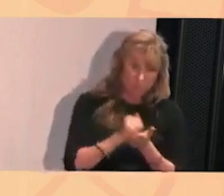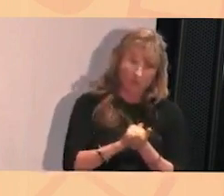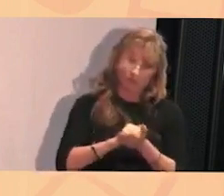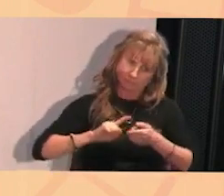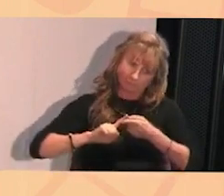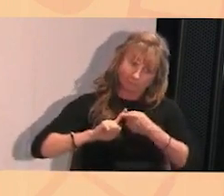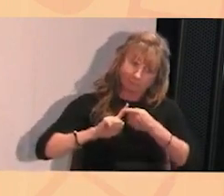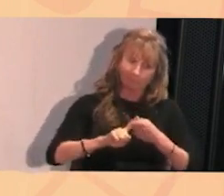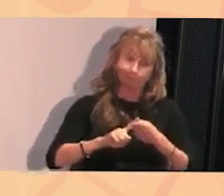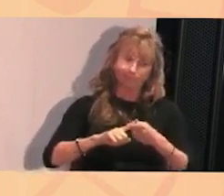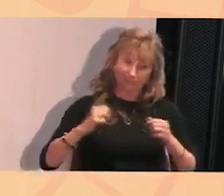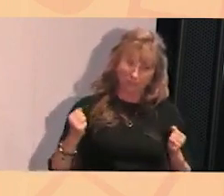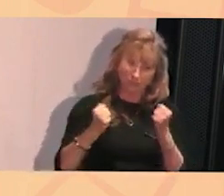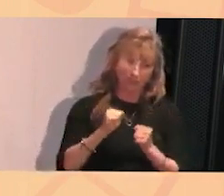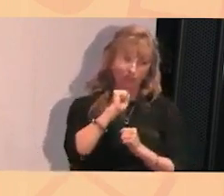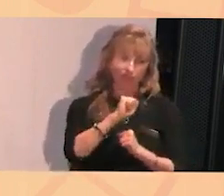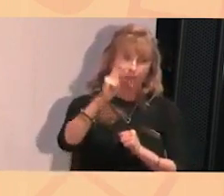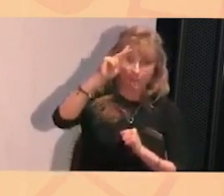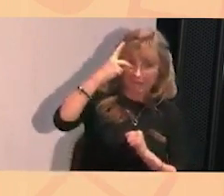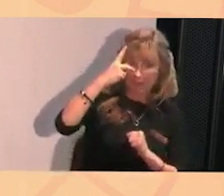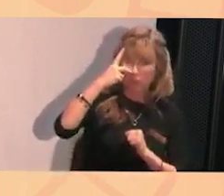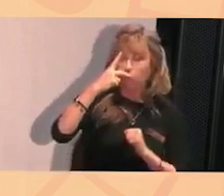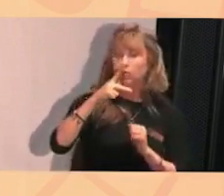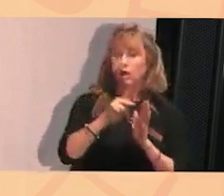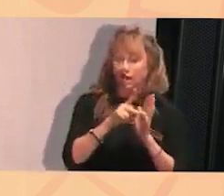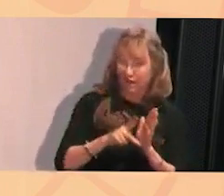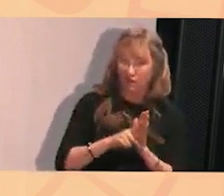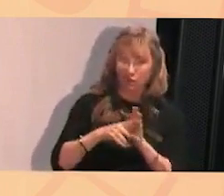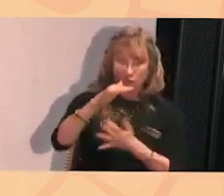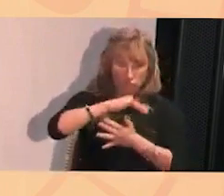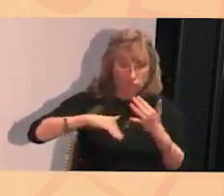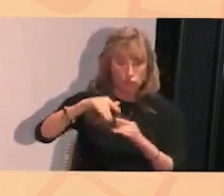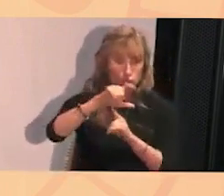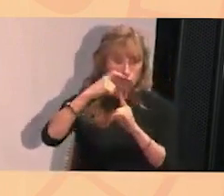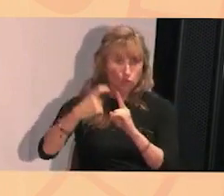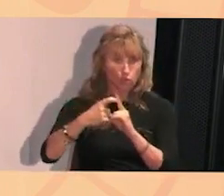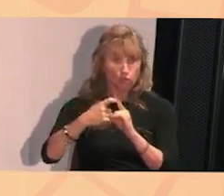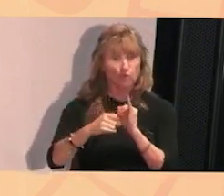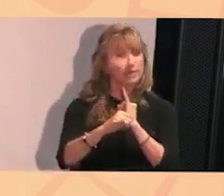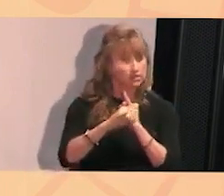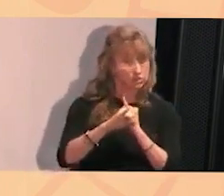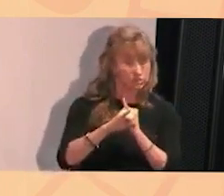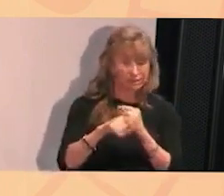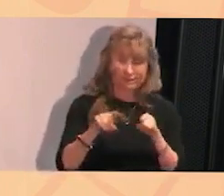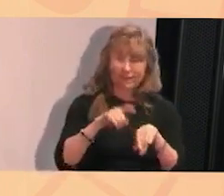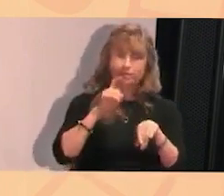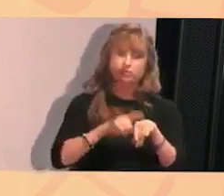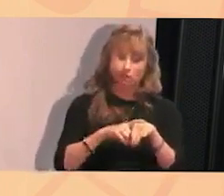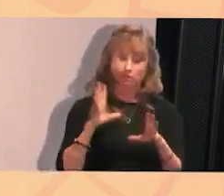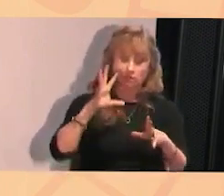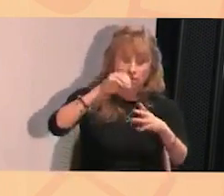their distinct political, legal, economic, social and cultural institutions while retaining their right to participate